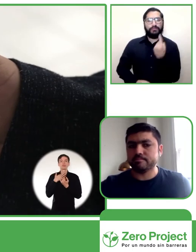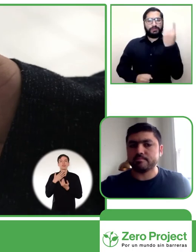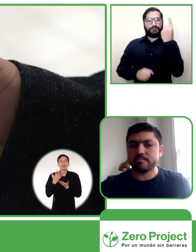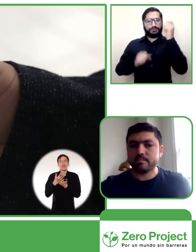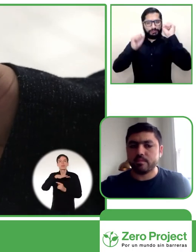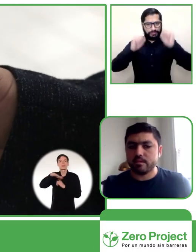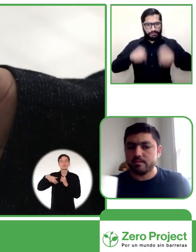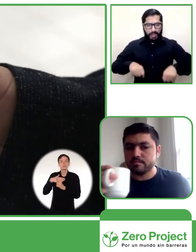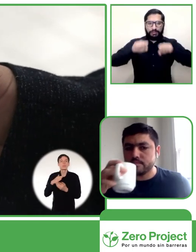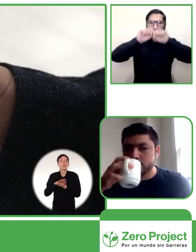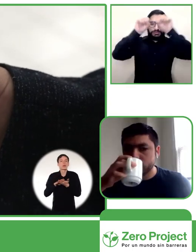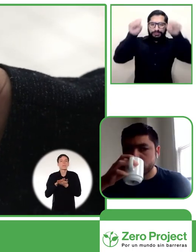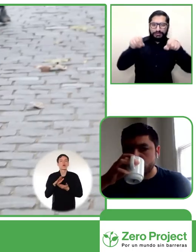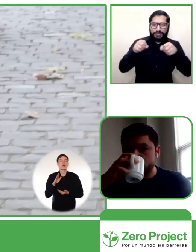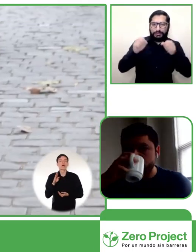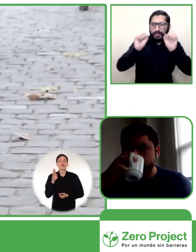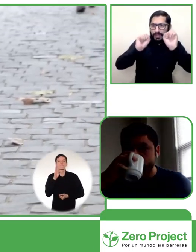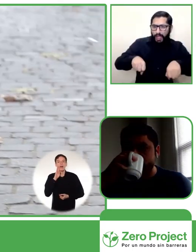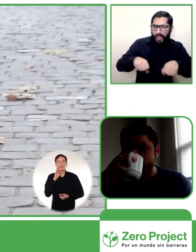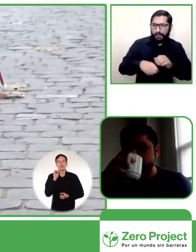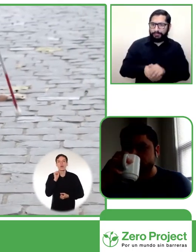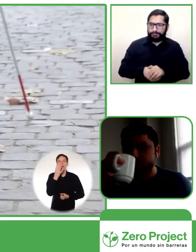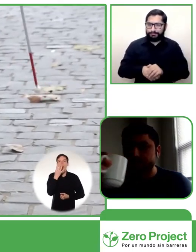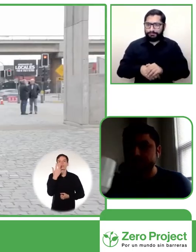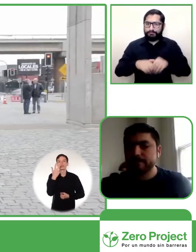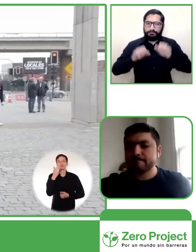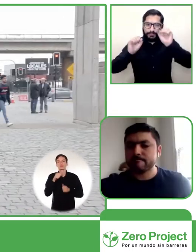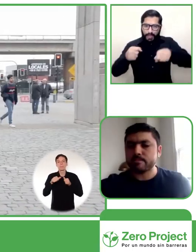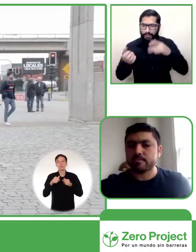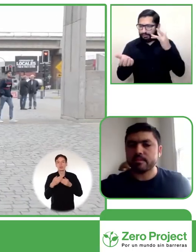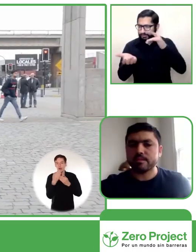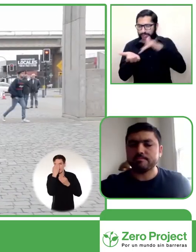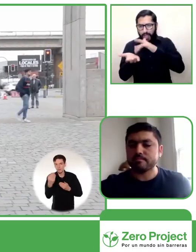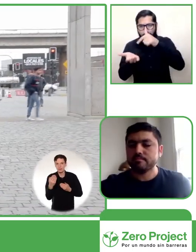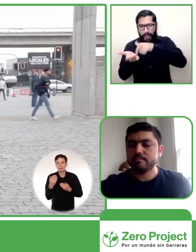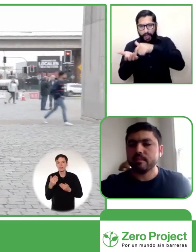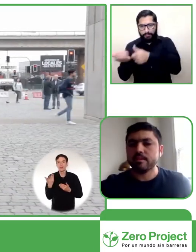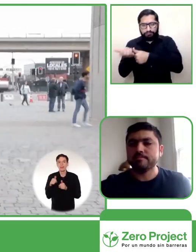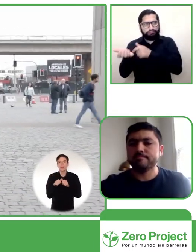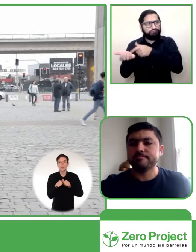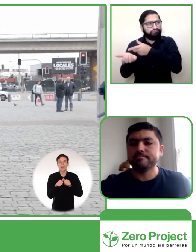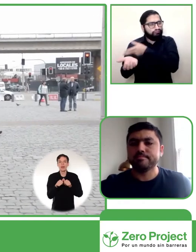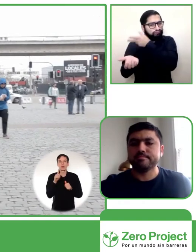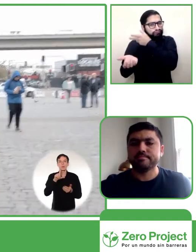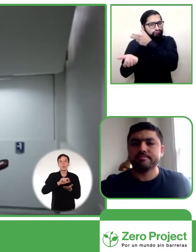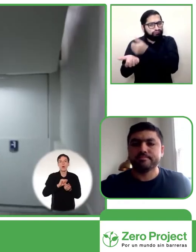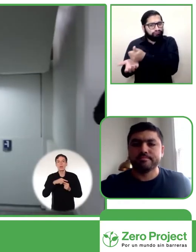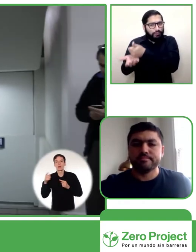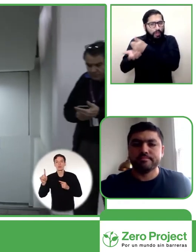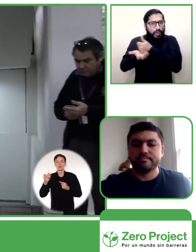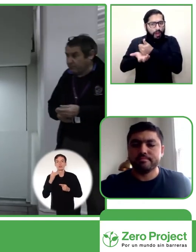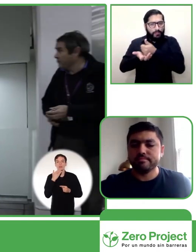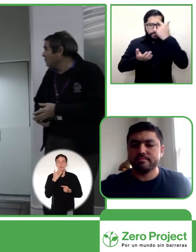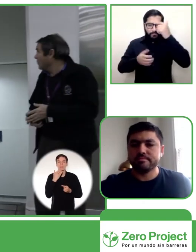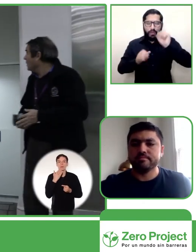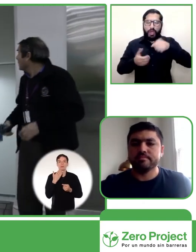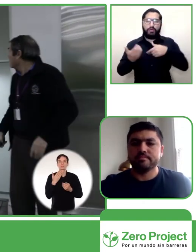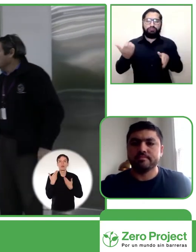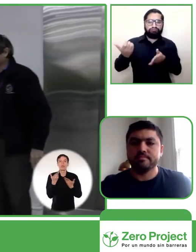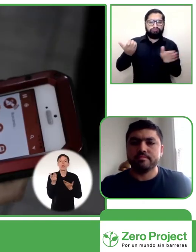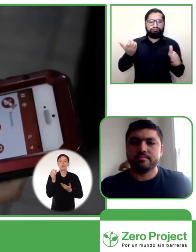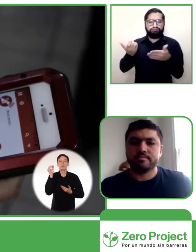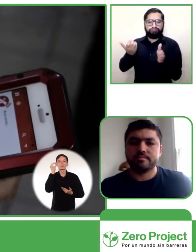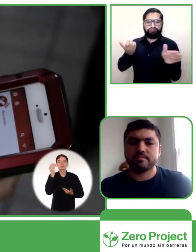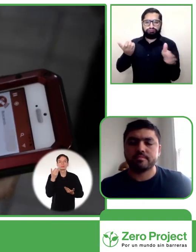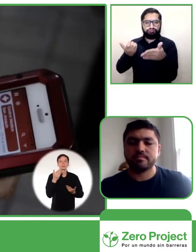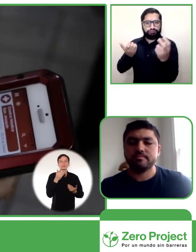facilities. This is with intuitive signs and information about what is in the surrounded bathrooms 48 meters